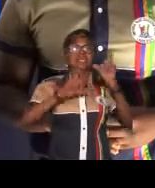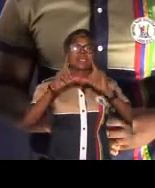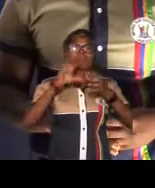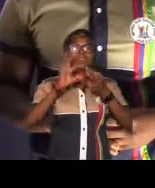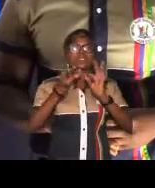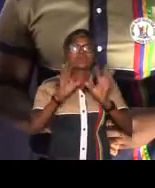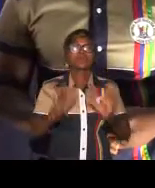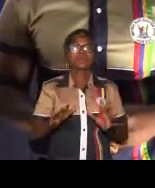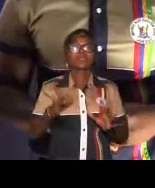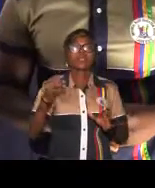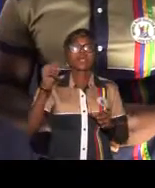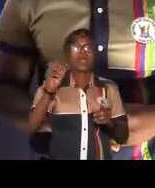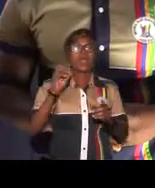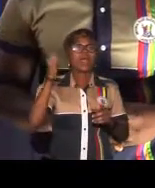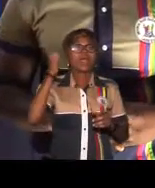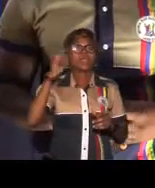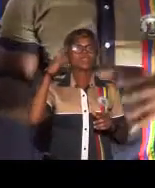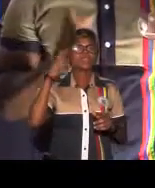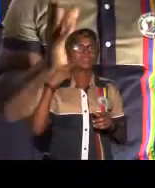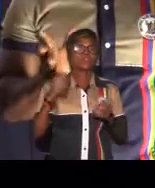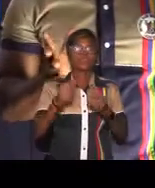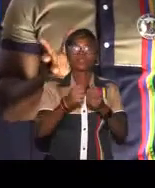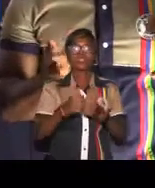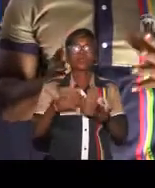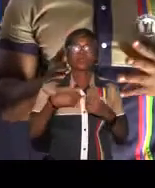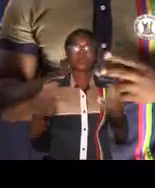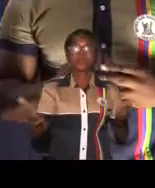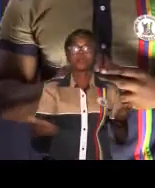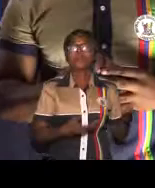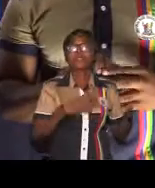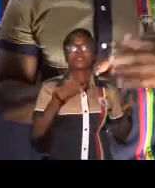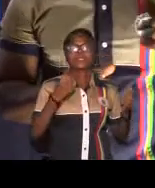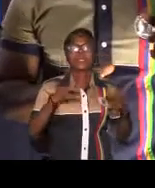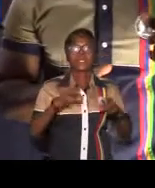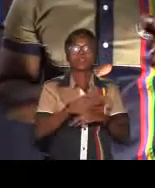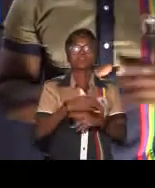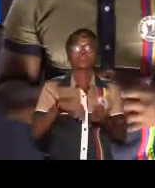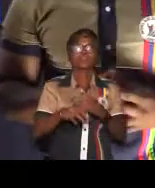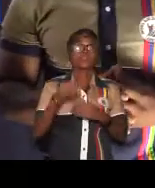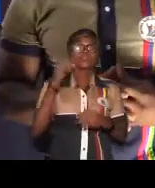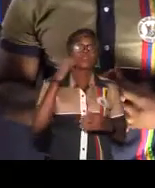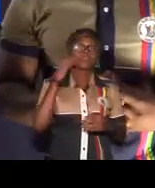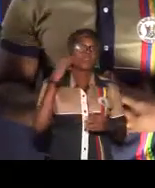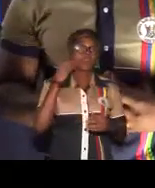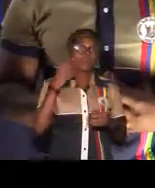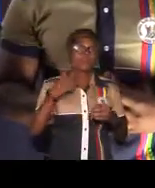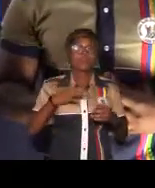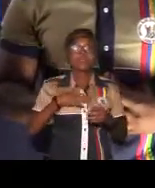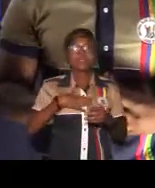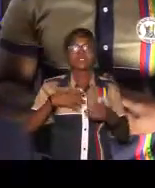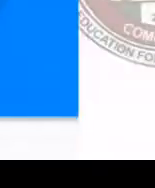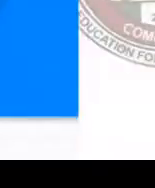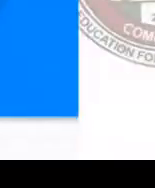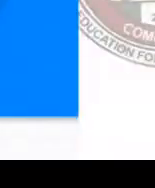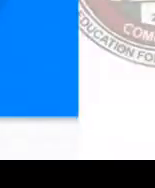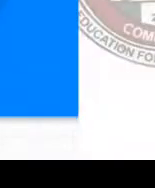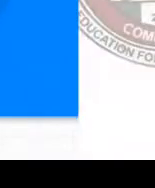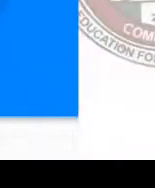Auntie Rosemary. And together, we are bringing the classroom into your home. Please stay tuned.